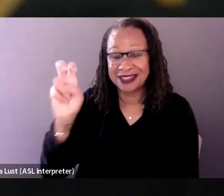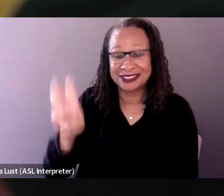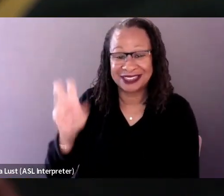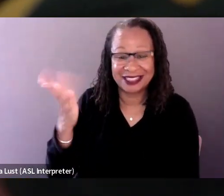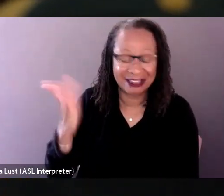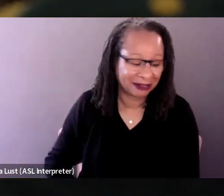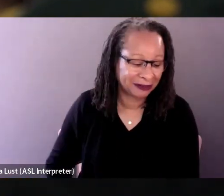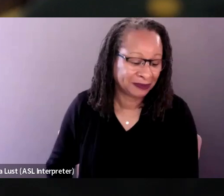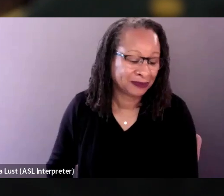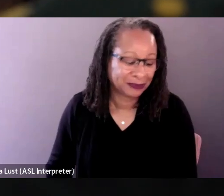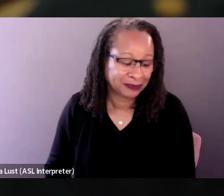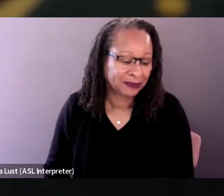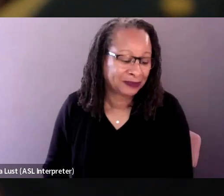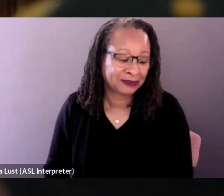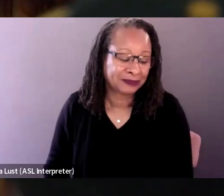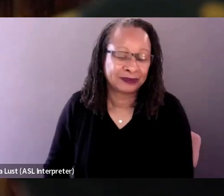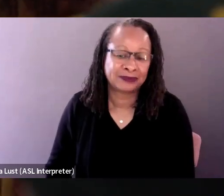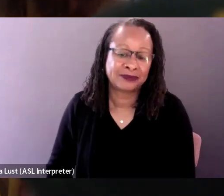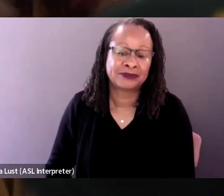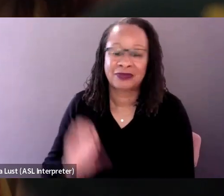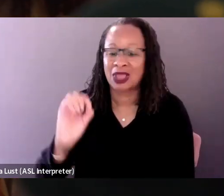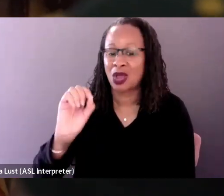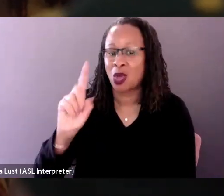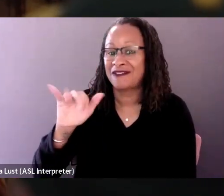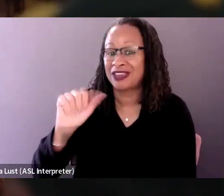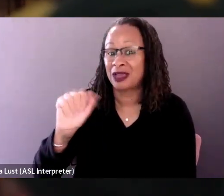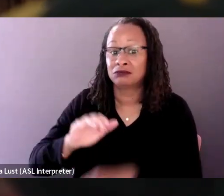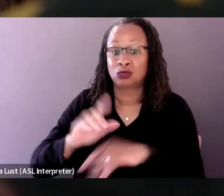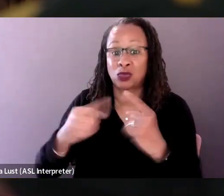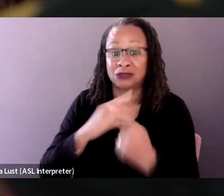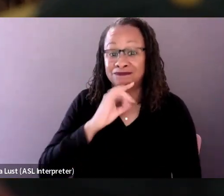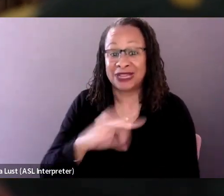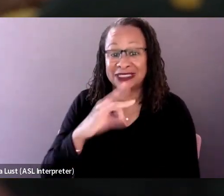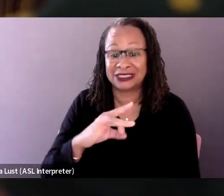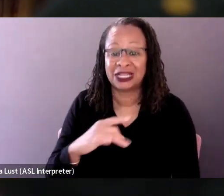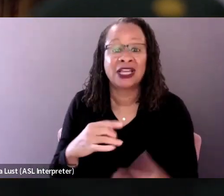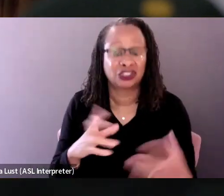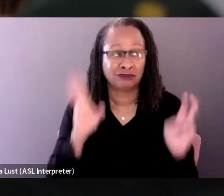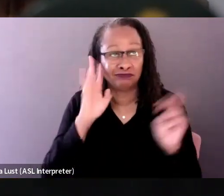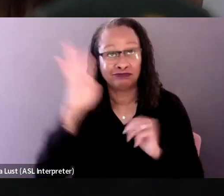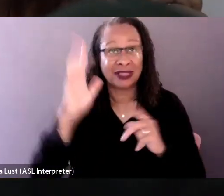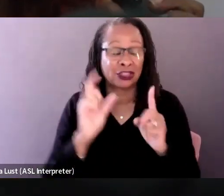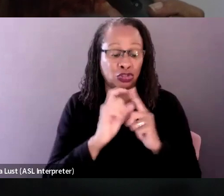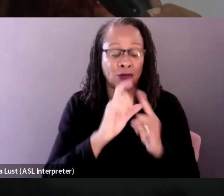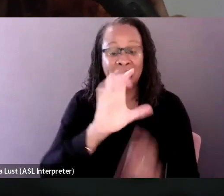So yeah. On Olivia's 18th birthday, she taught a class where she coined the term cyberdoula, and I was like, "You're brilliant.